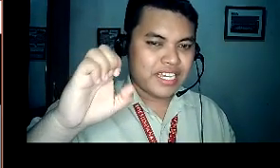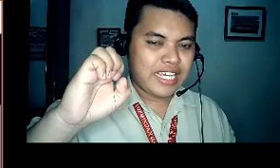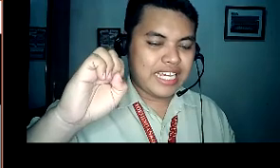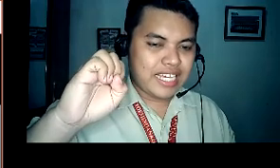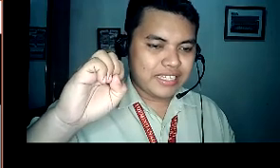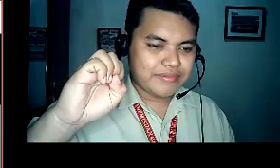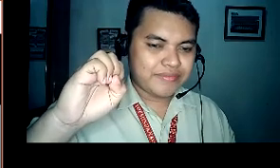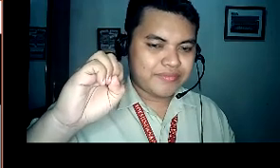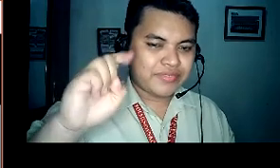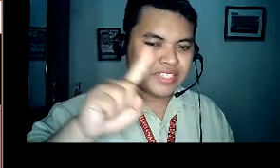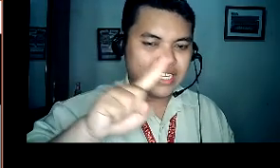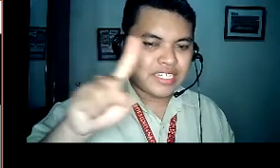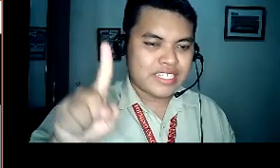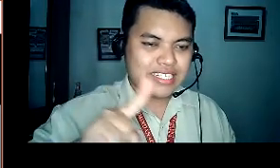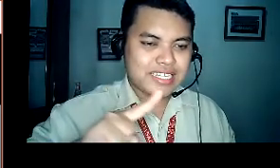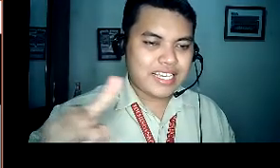E,